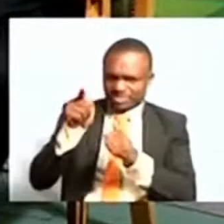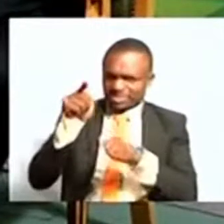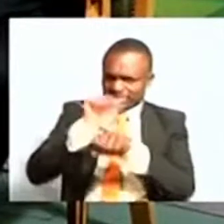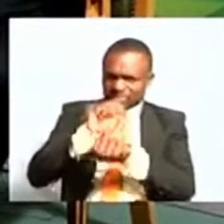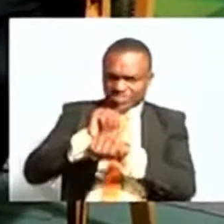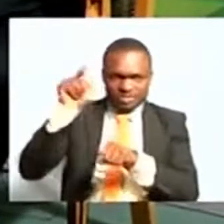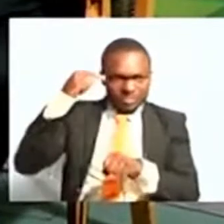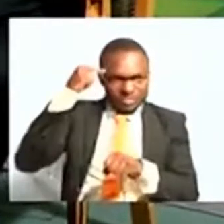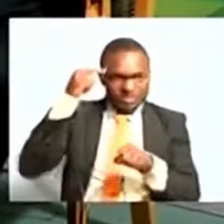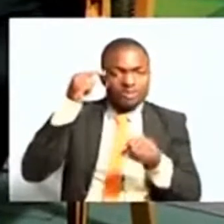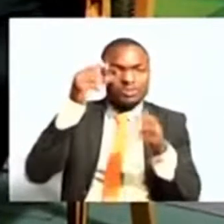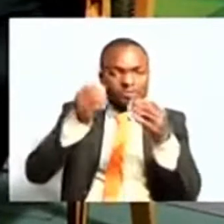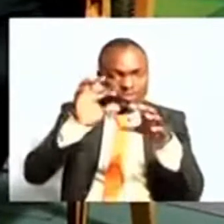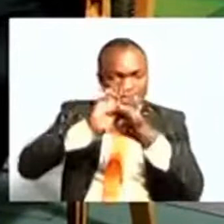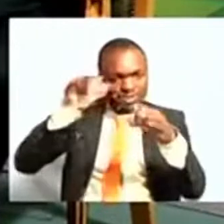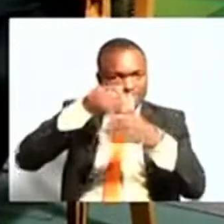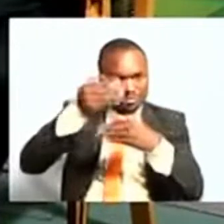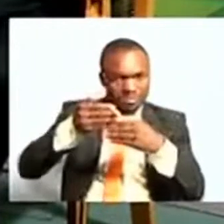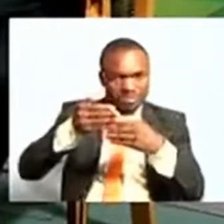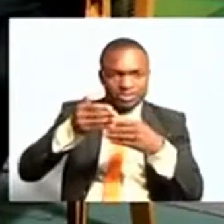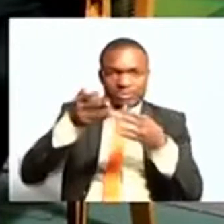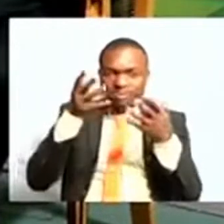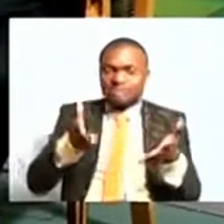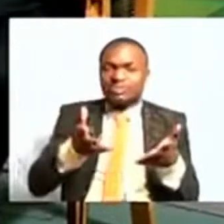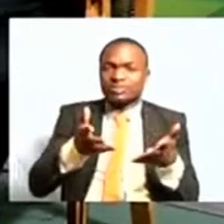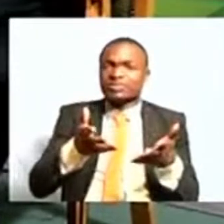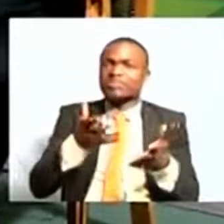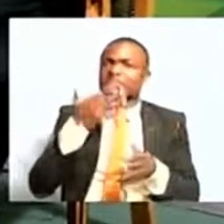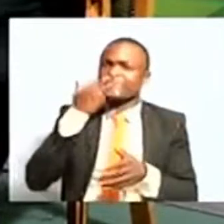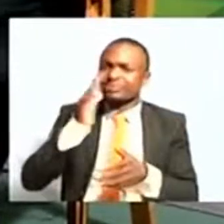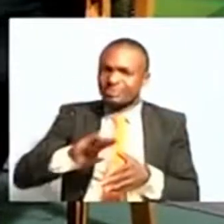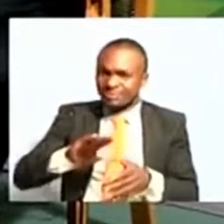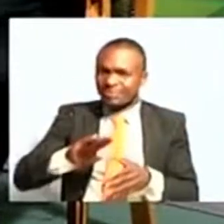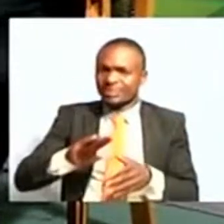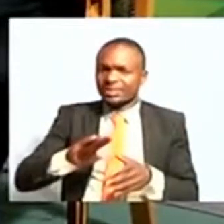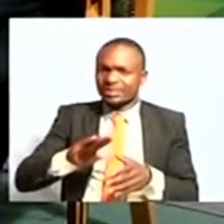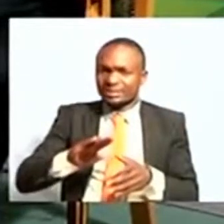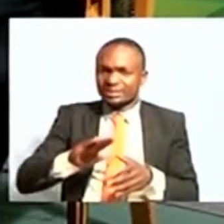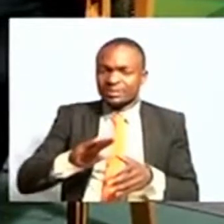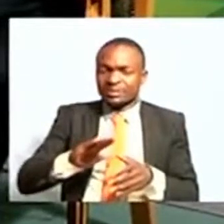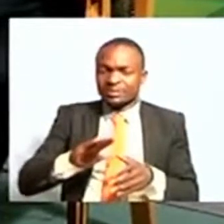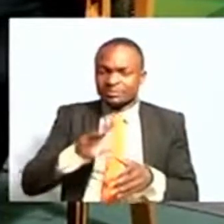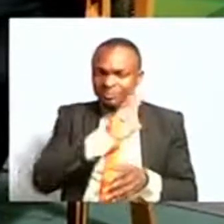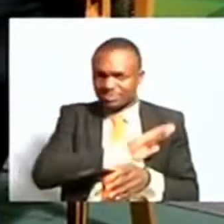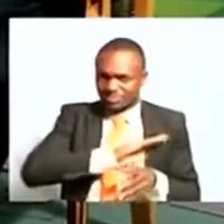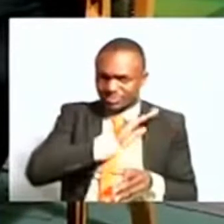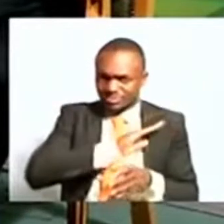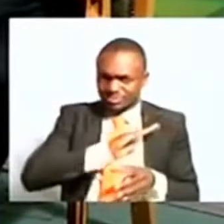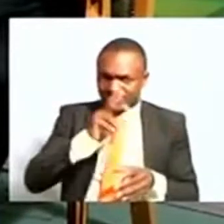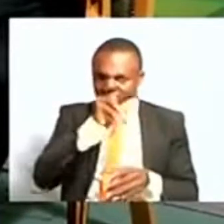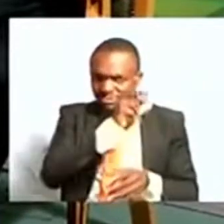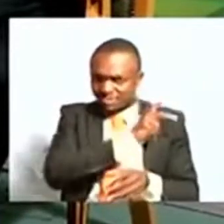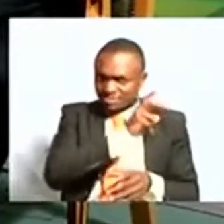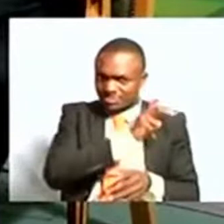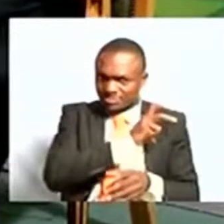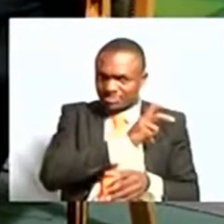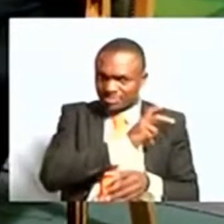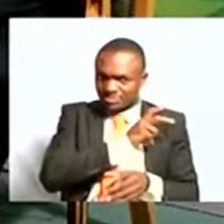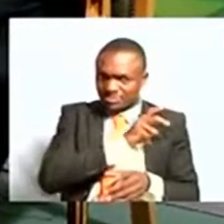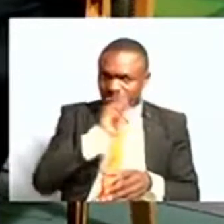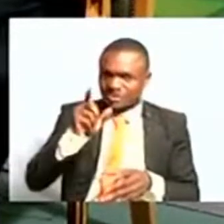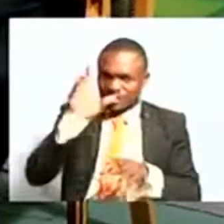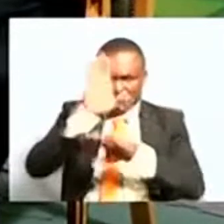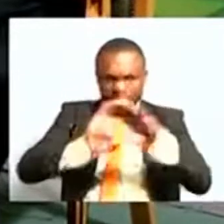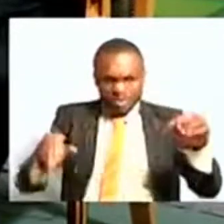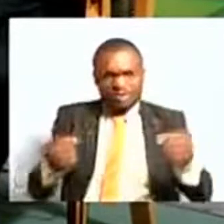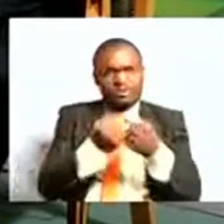I want to find out because twalibakyala na pressure muli ababa bomba mu buteeko whereby nga what accidents and